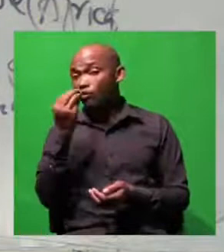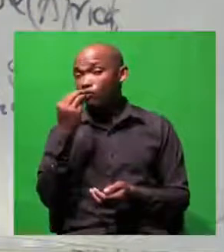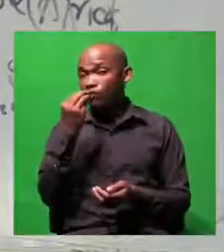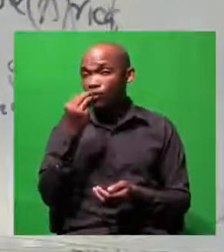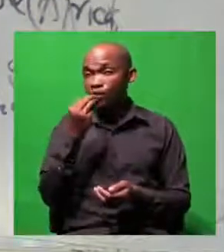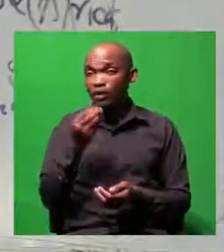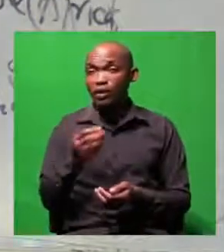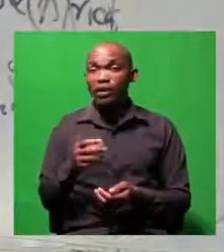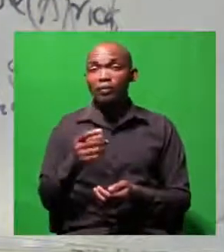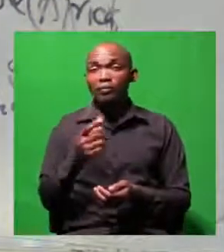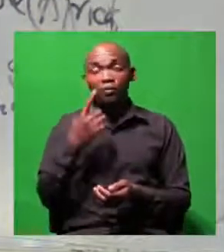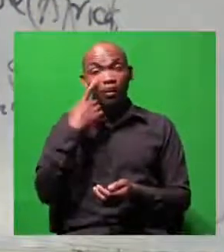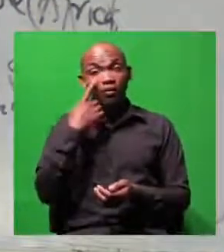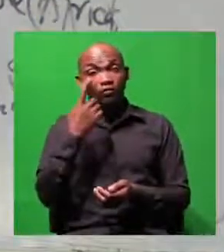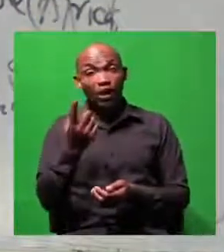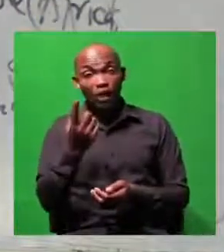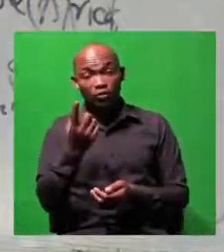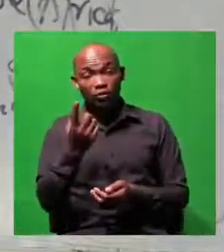foods